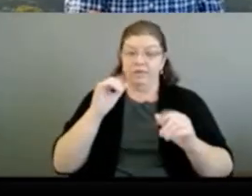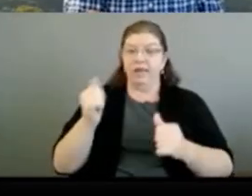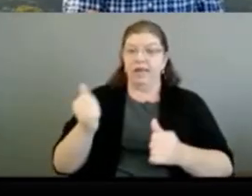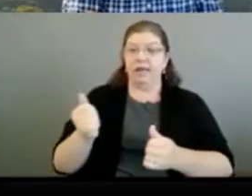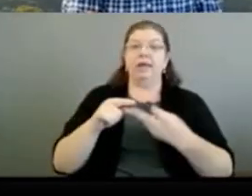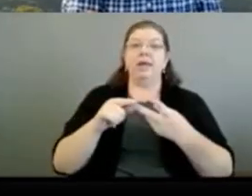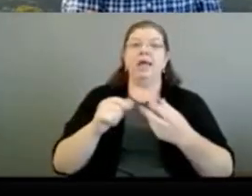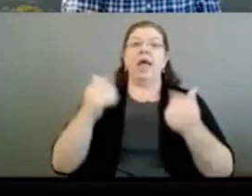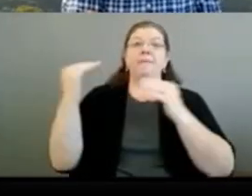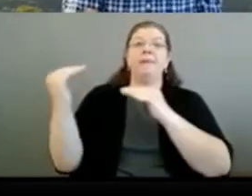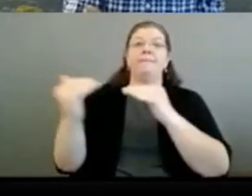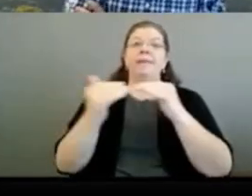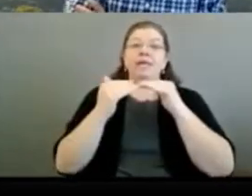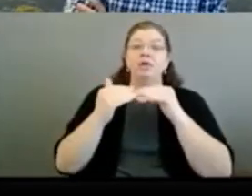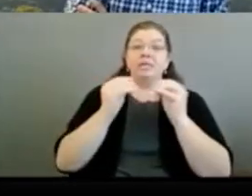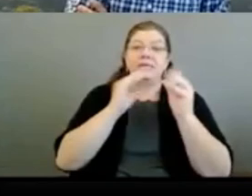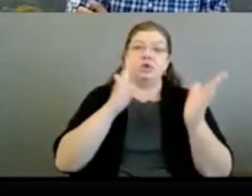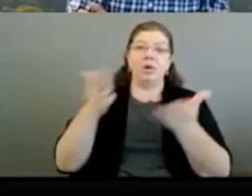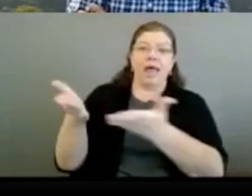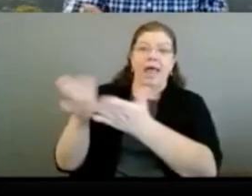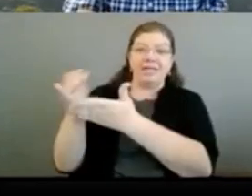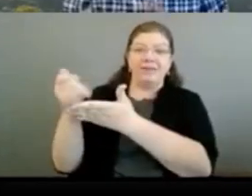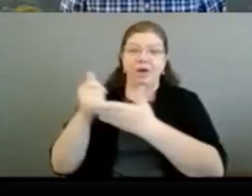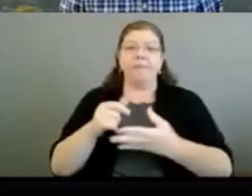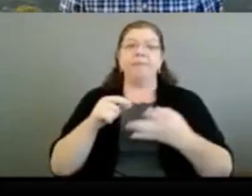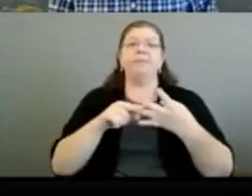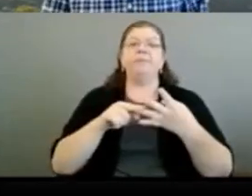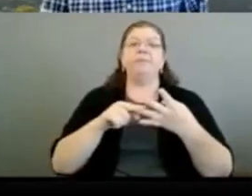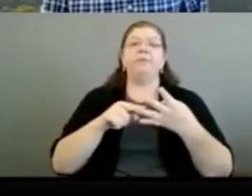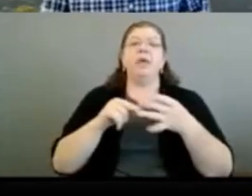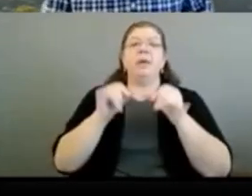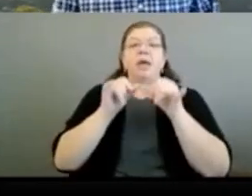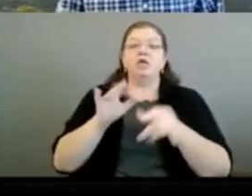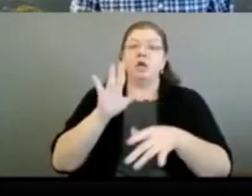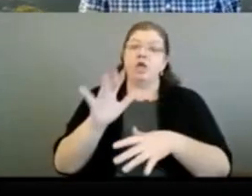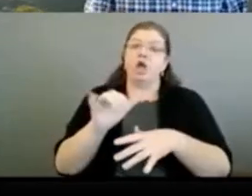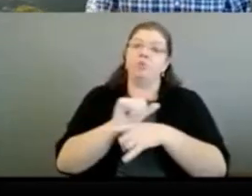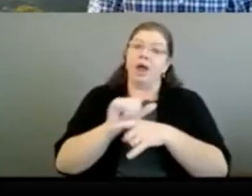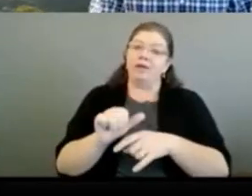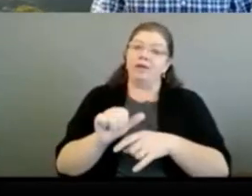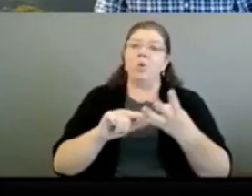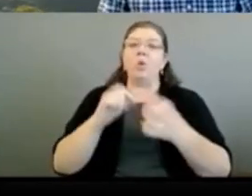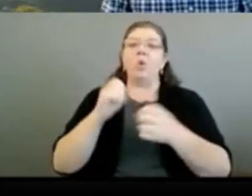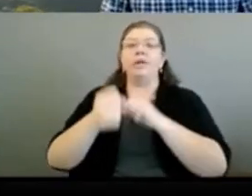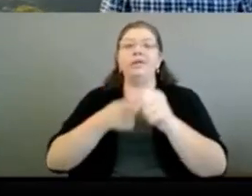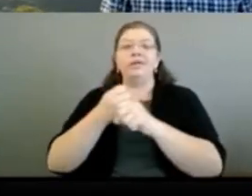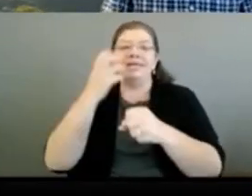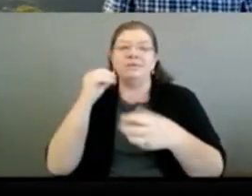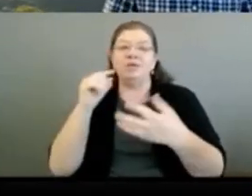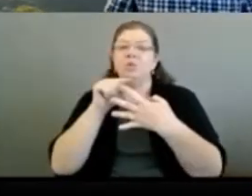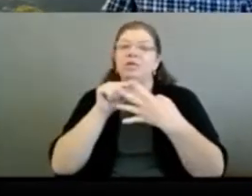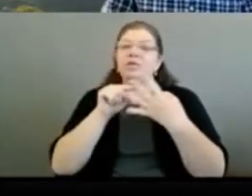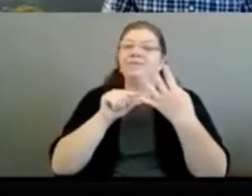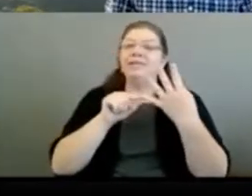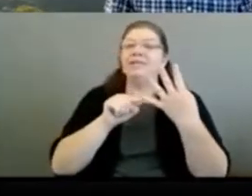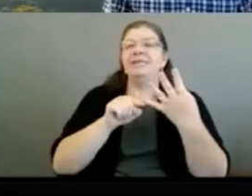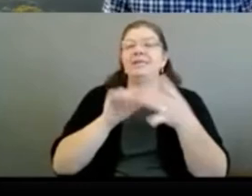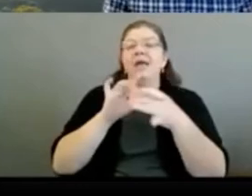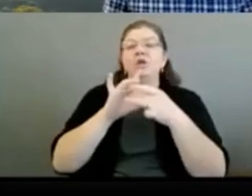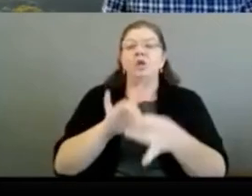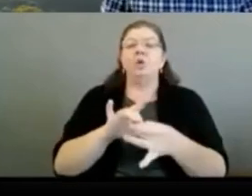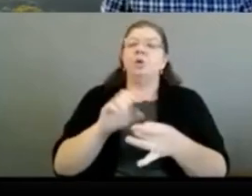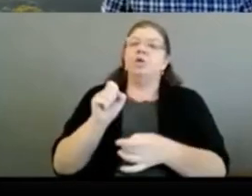a teacher asks for help, a measure of teachers' instructional practice, or teachers' years of experience. So which of these has to do in some way with a